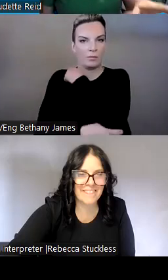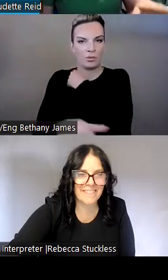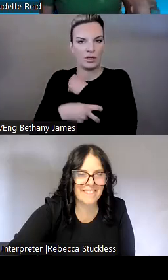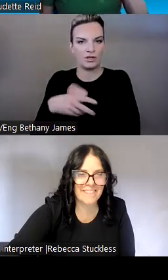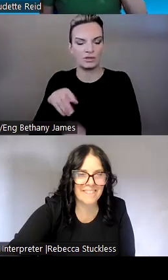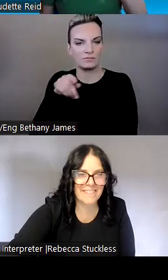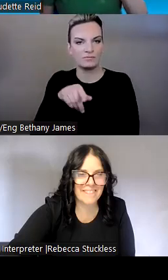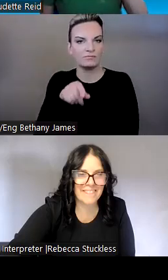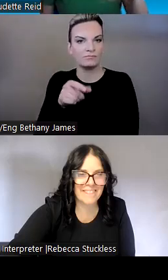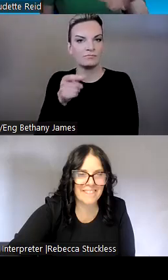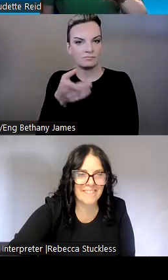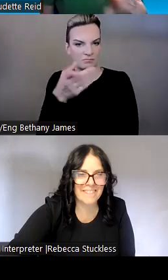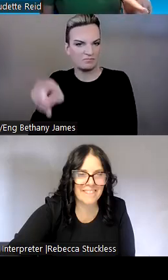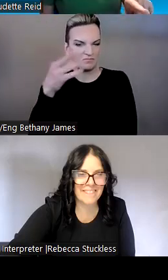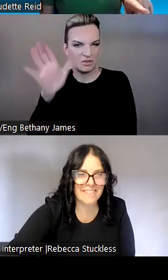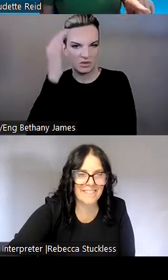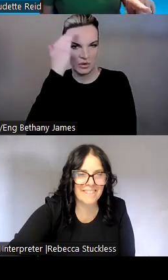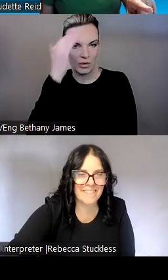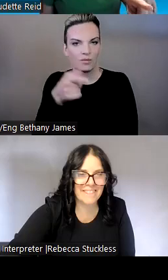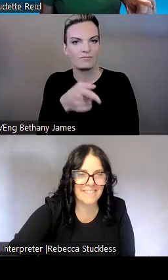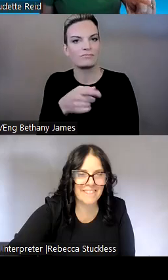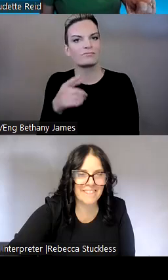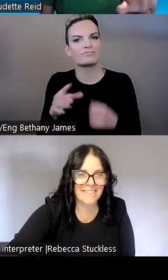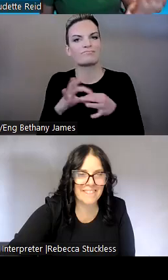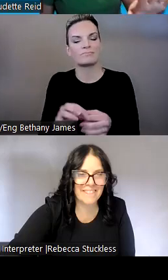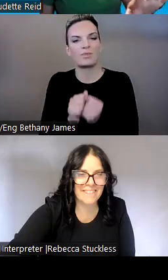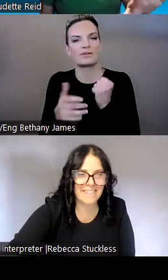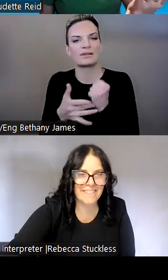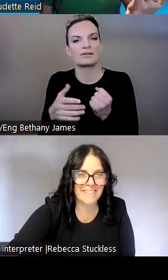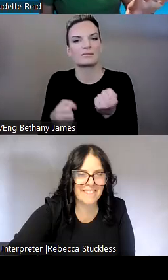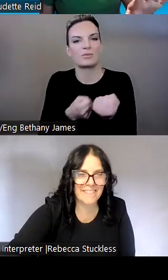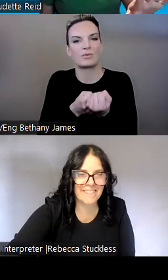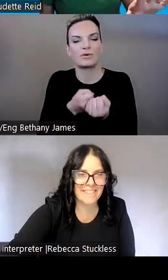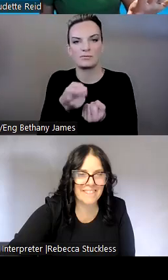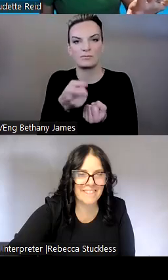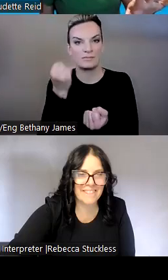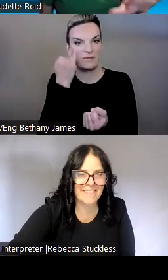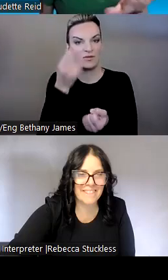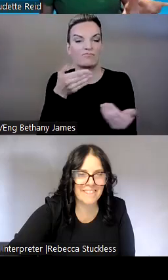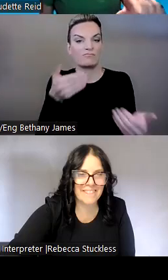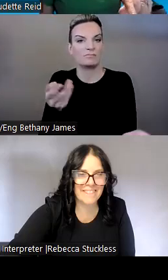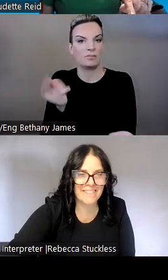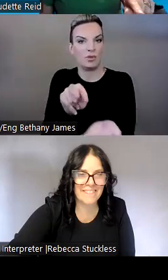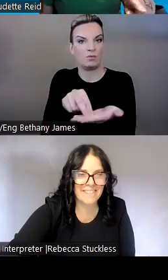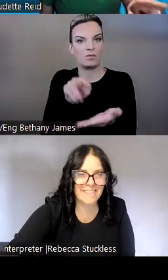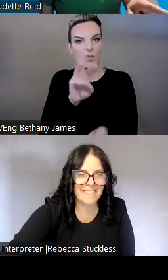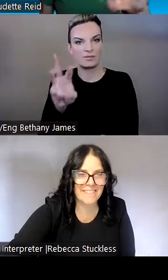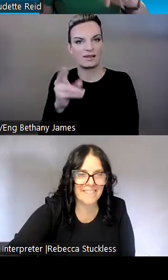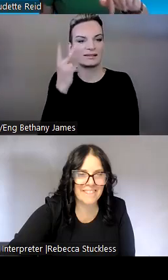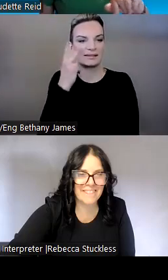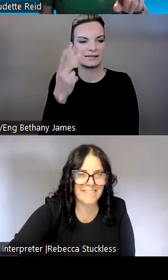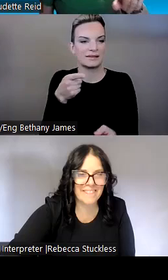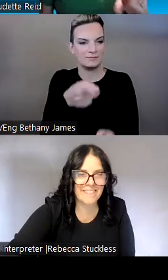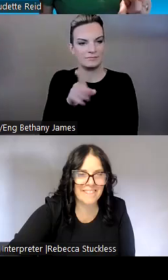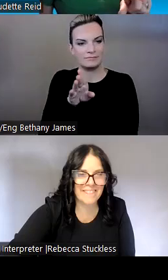So if you go to the Bridge, and you can see the home page of the bridge there, and